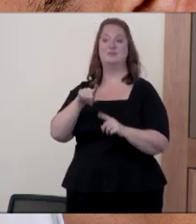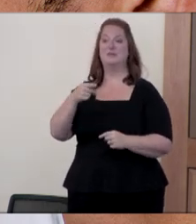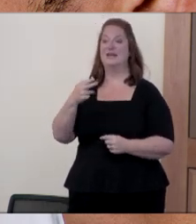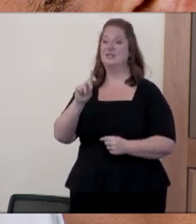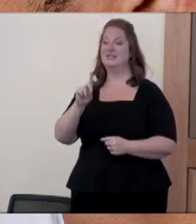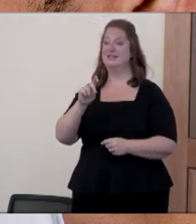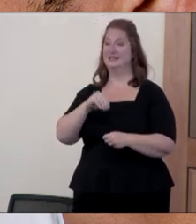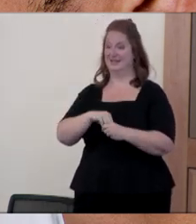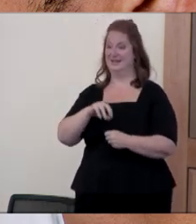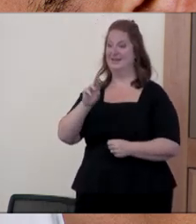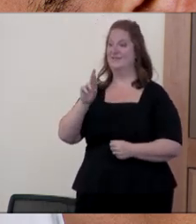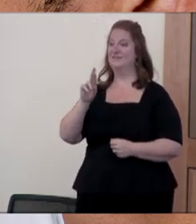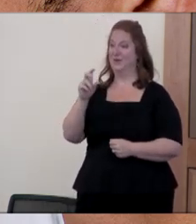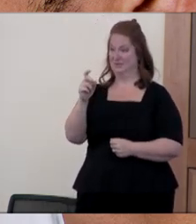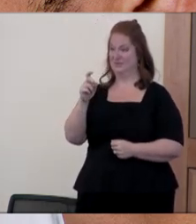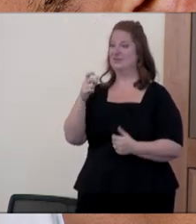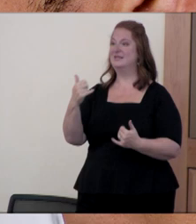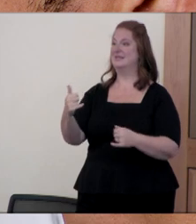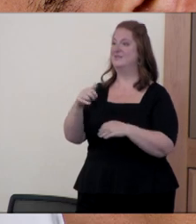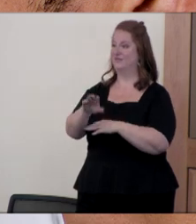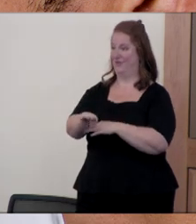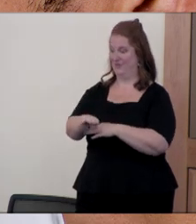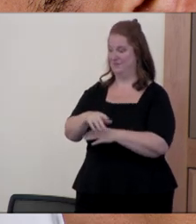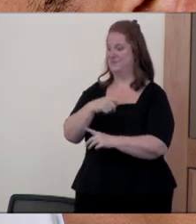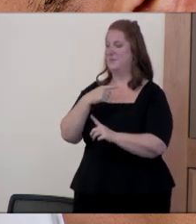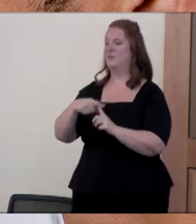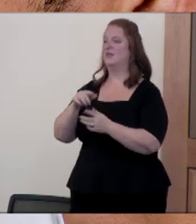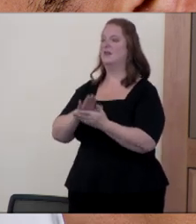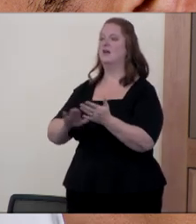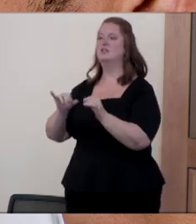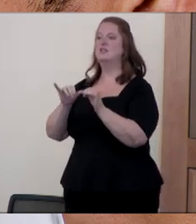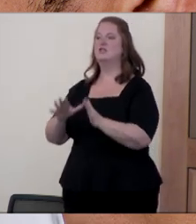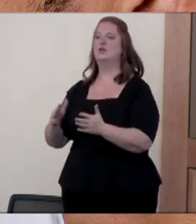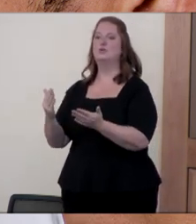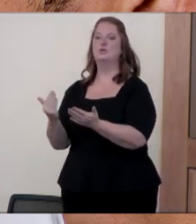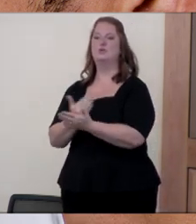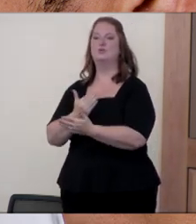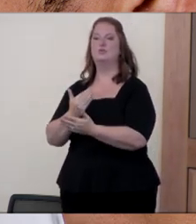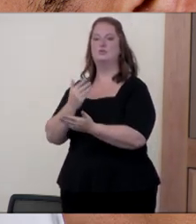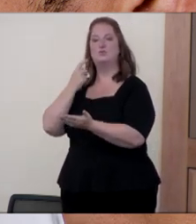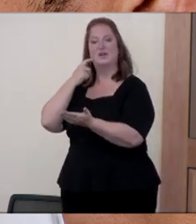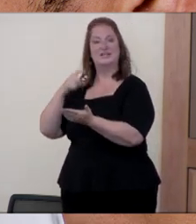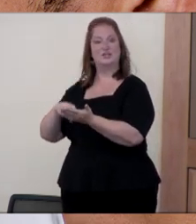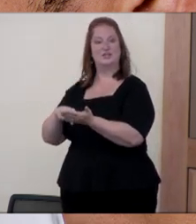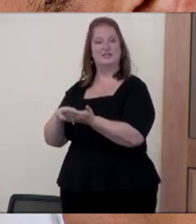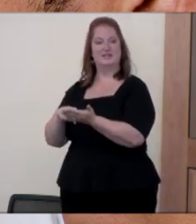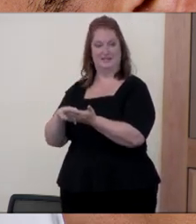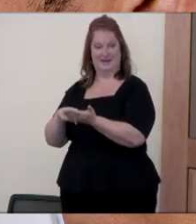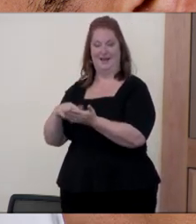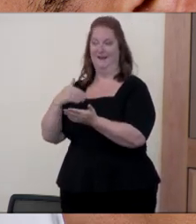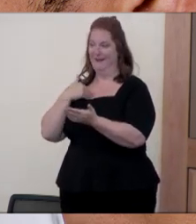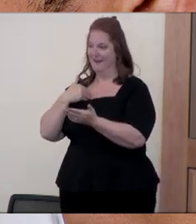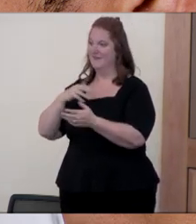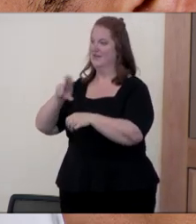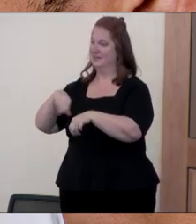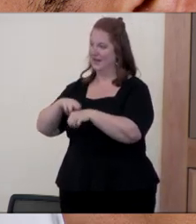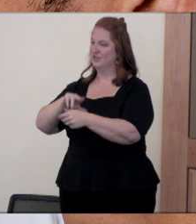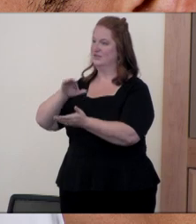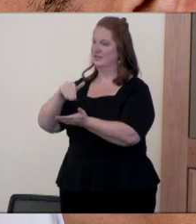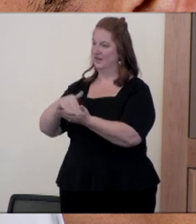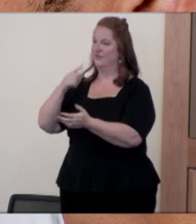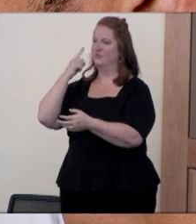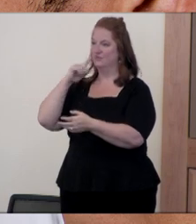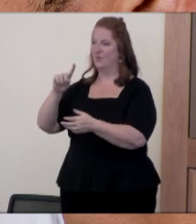engineering, which will launch this fall, and our College of Engineering's new recognition as a national center of